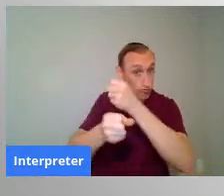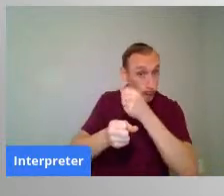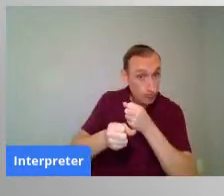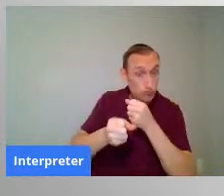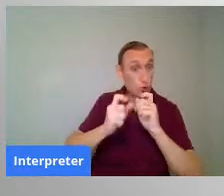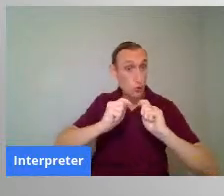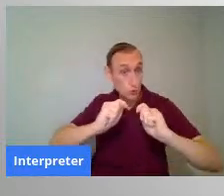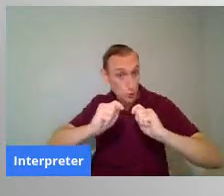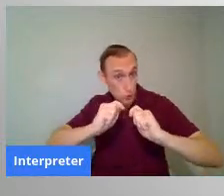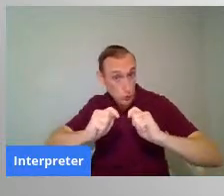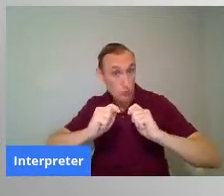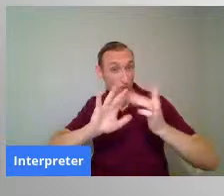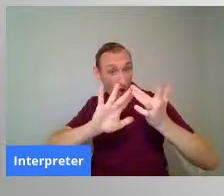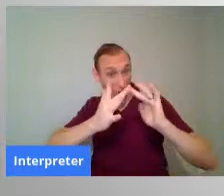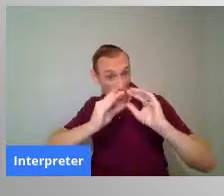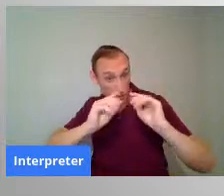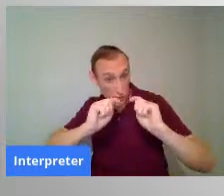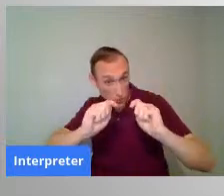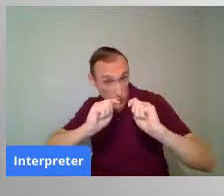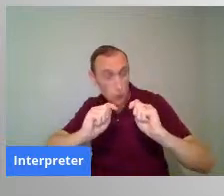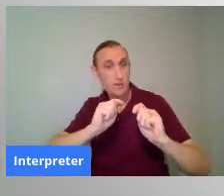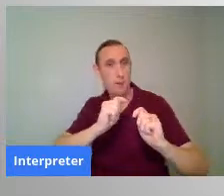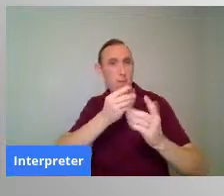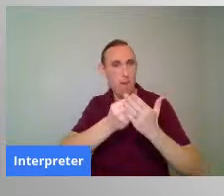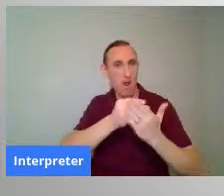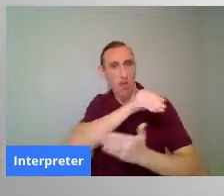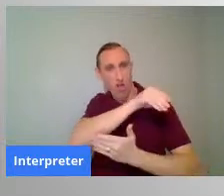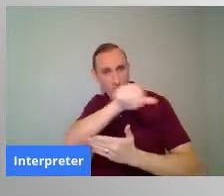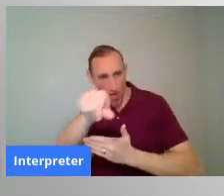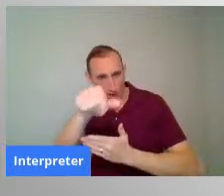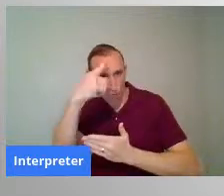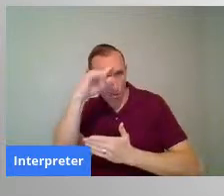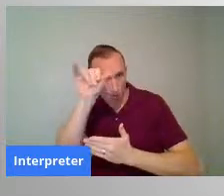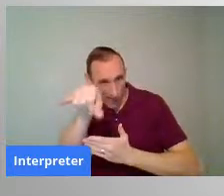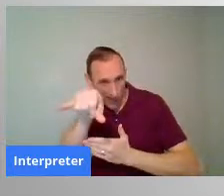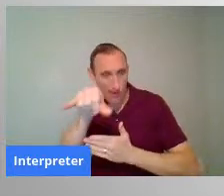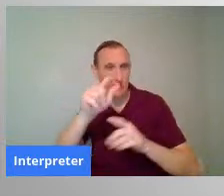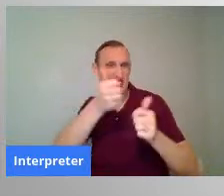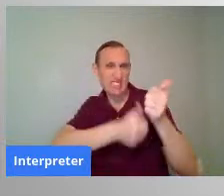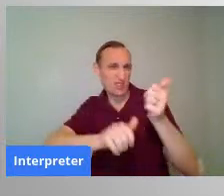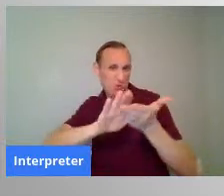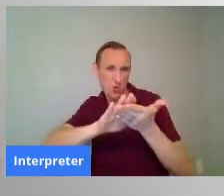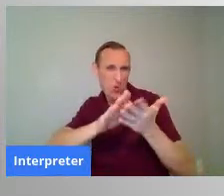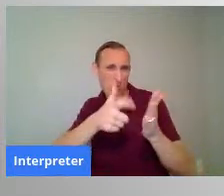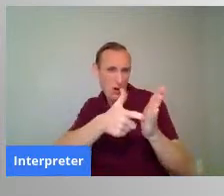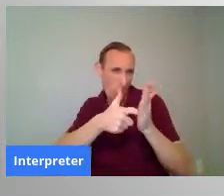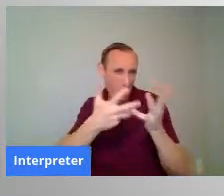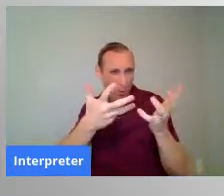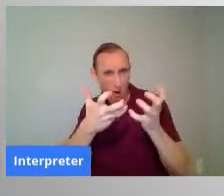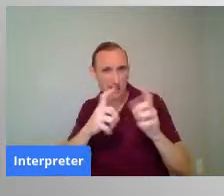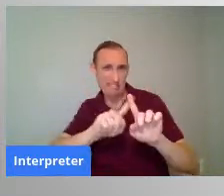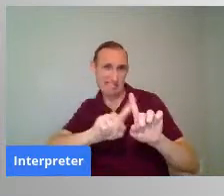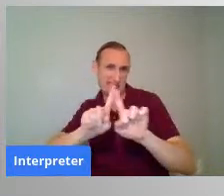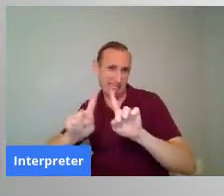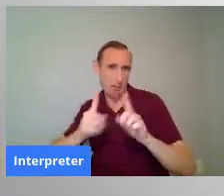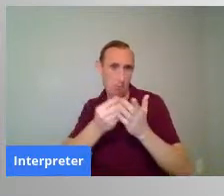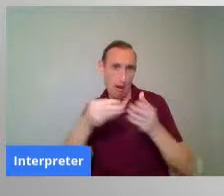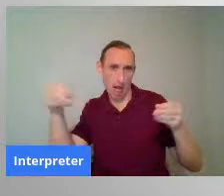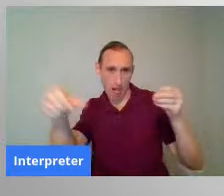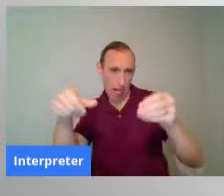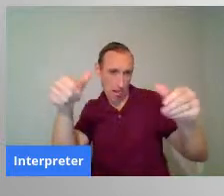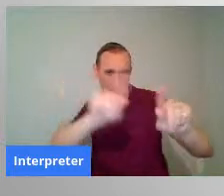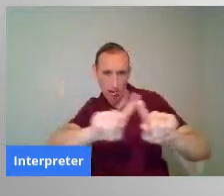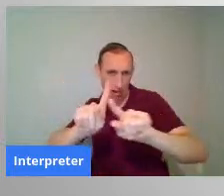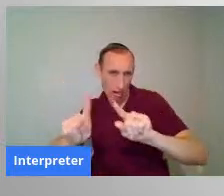students. So each school is different. It's probably the best way I can answer it. I see. Thank Is there you. any way that support,